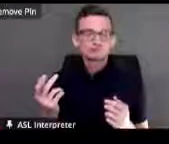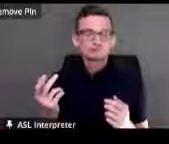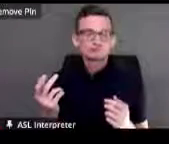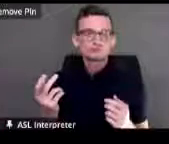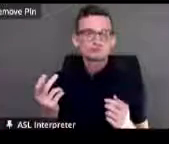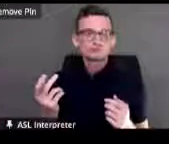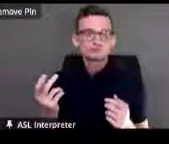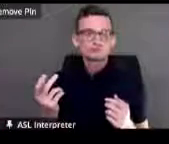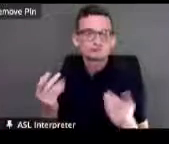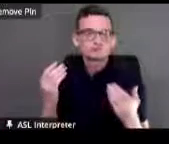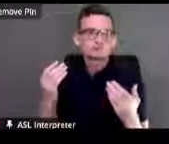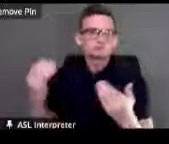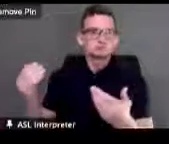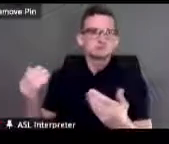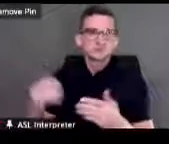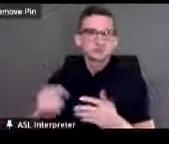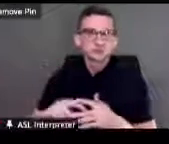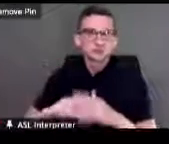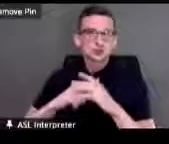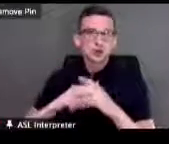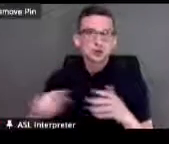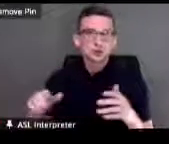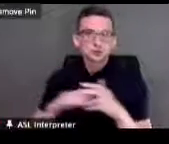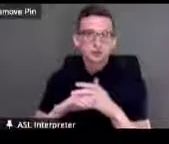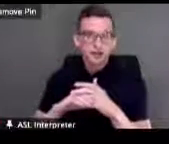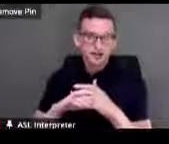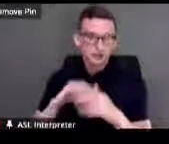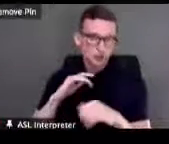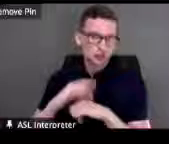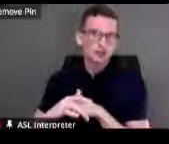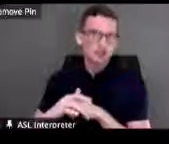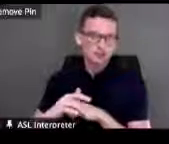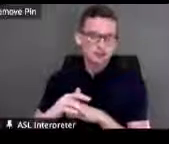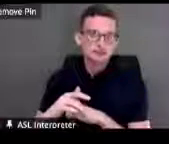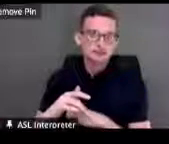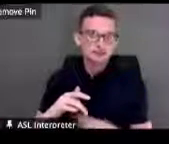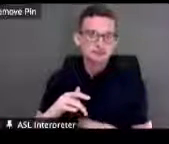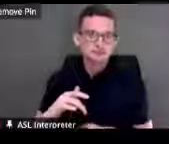go to our break early? Perhaps